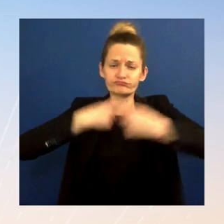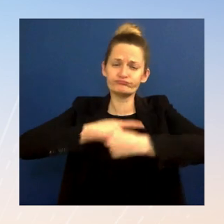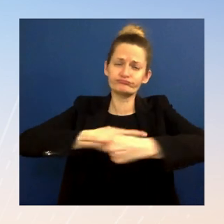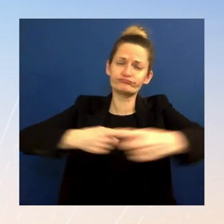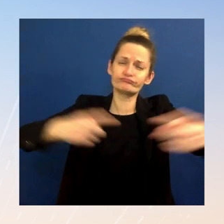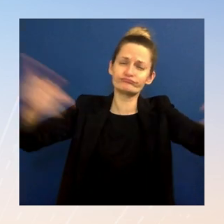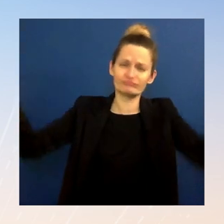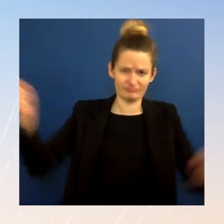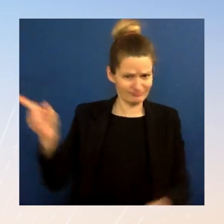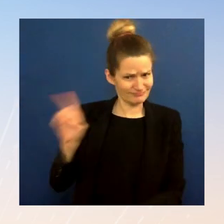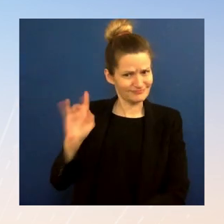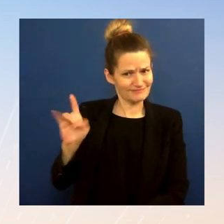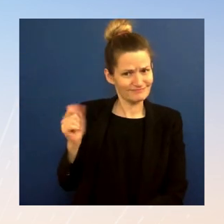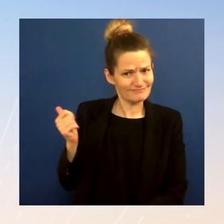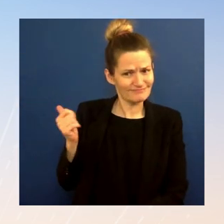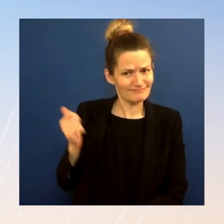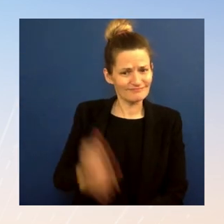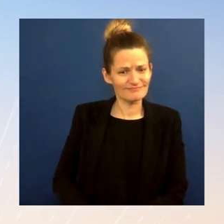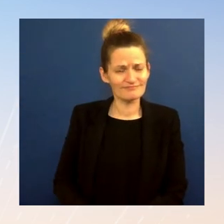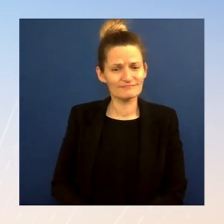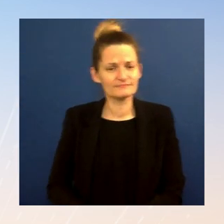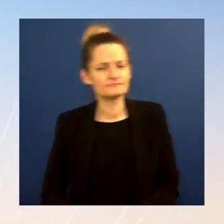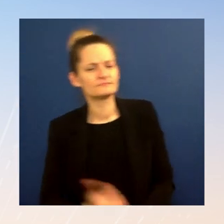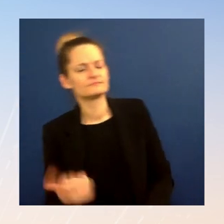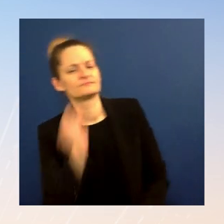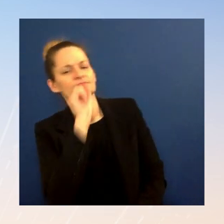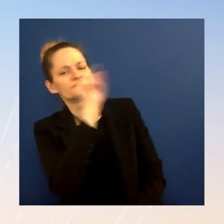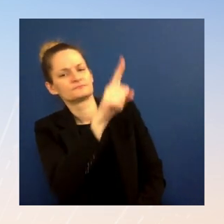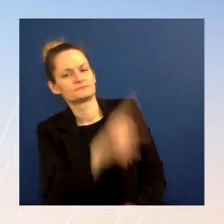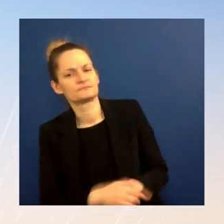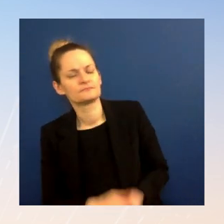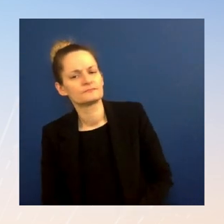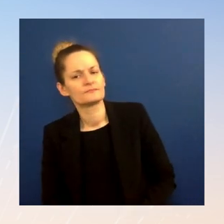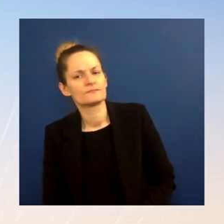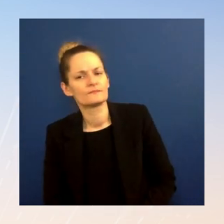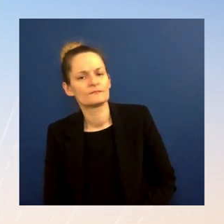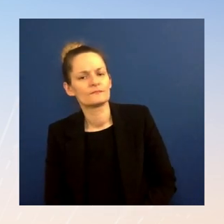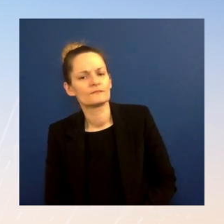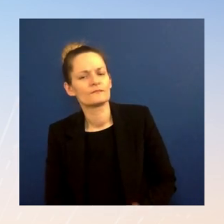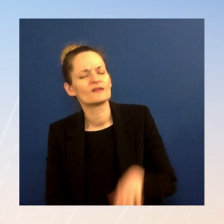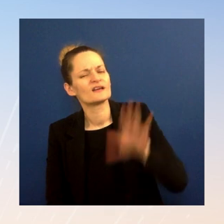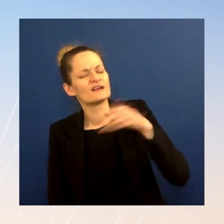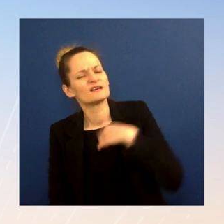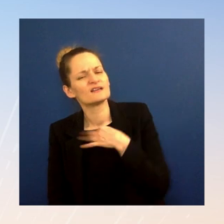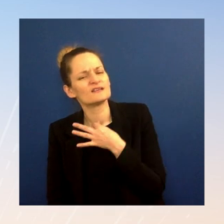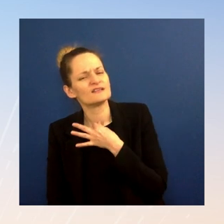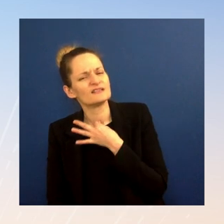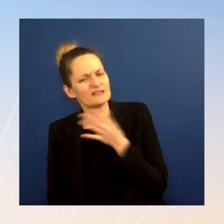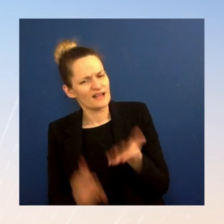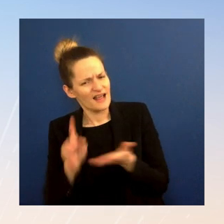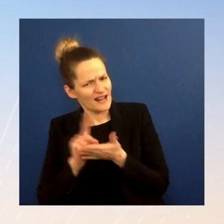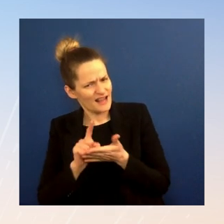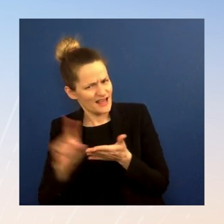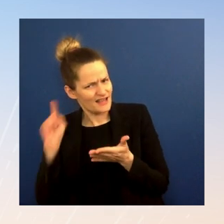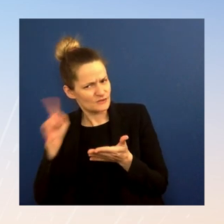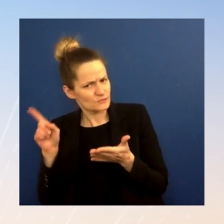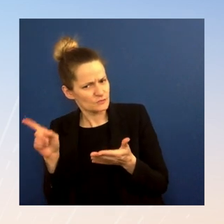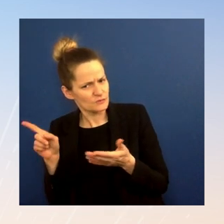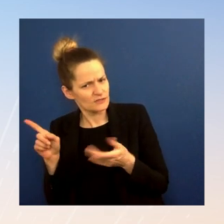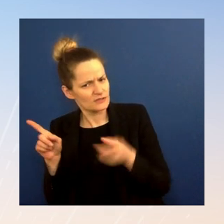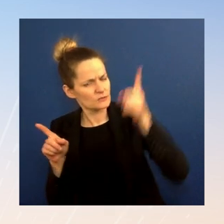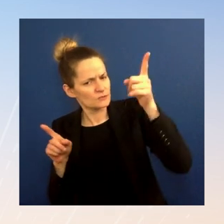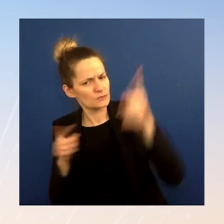Day question. Oh, okay. China All right. question first. About a week ago, you said that for everything else, by and large, the White House